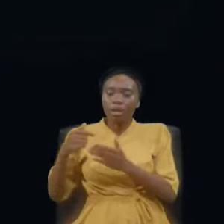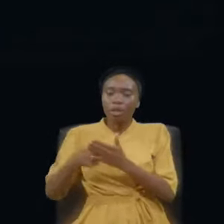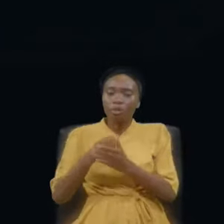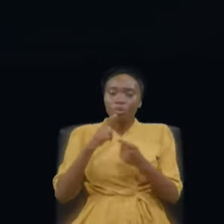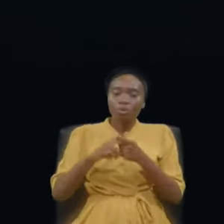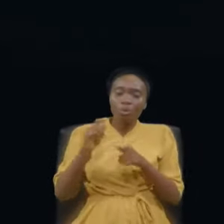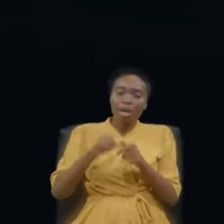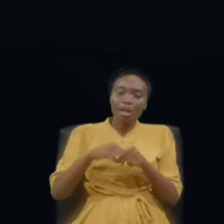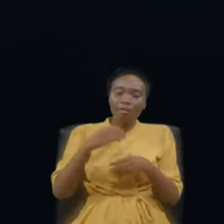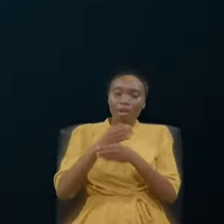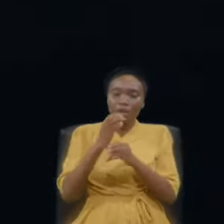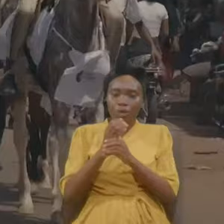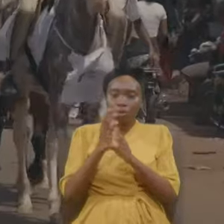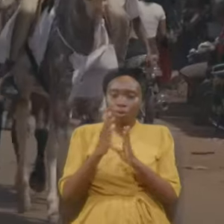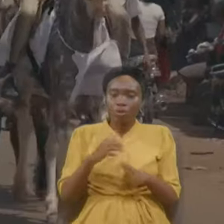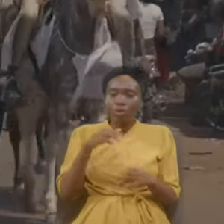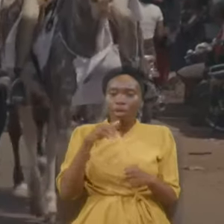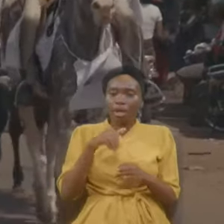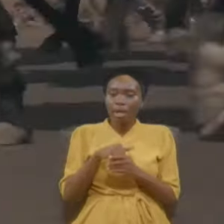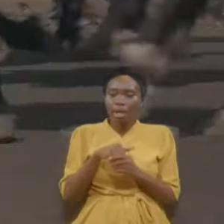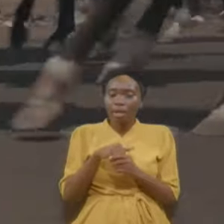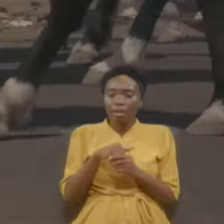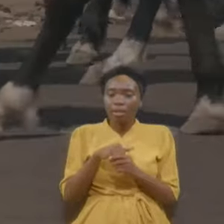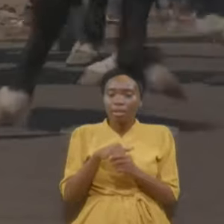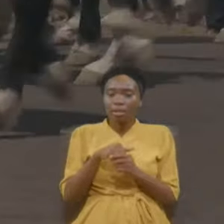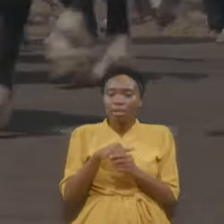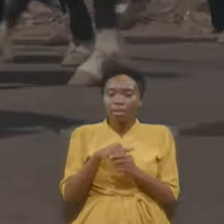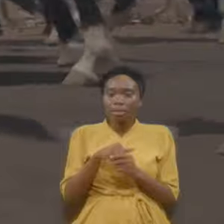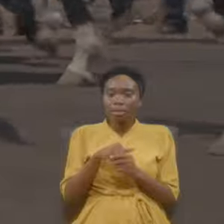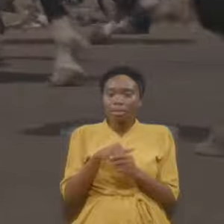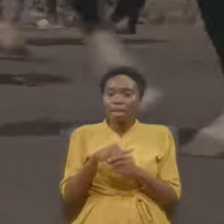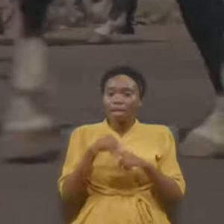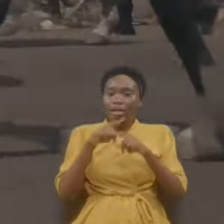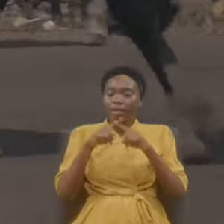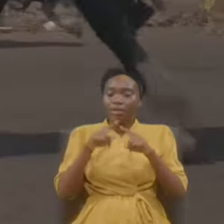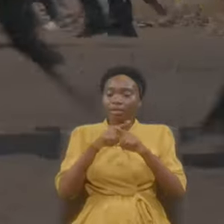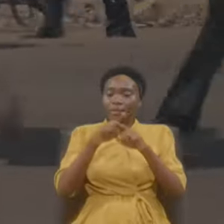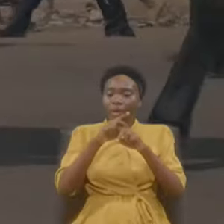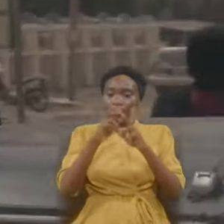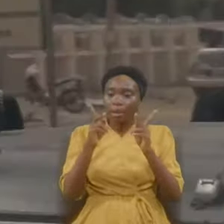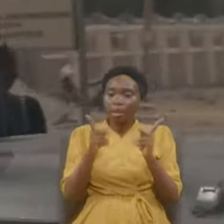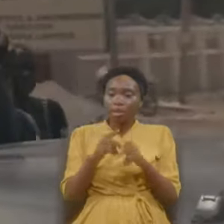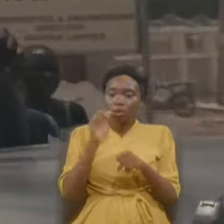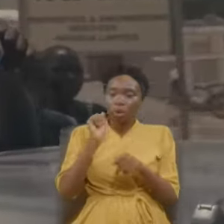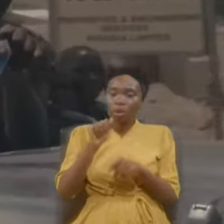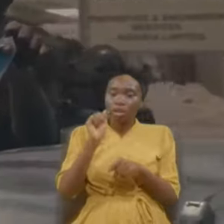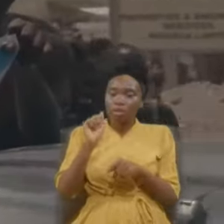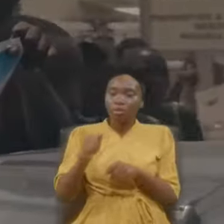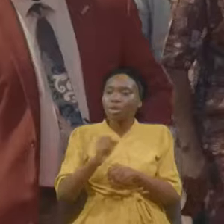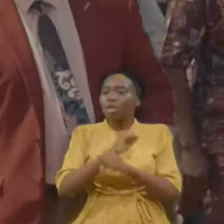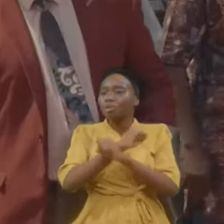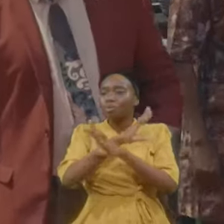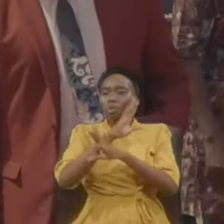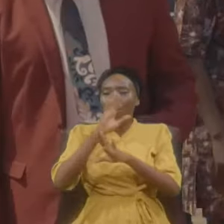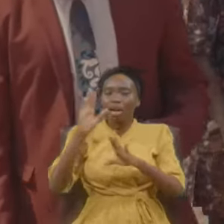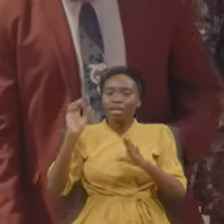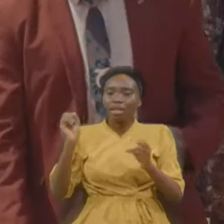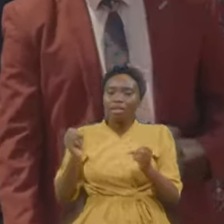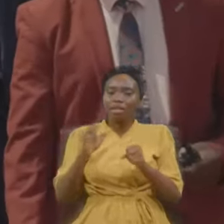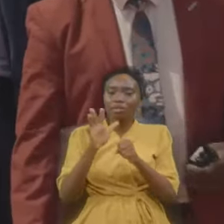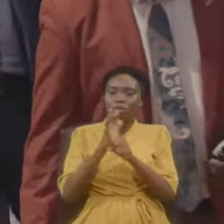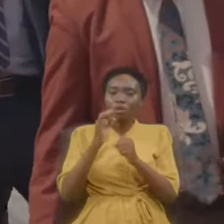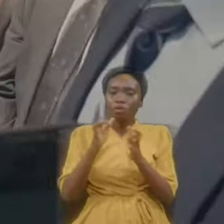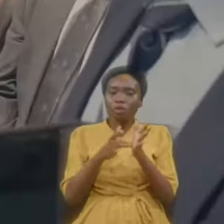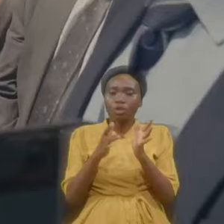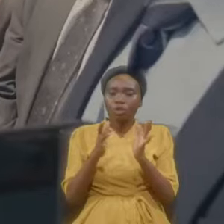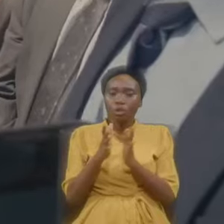every creature in riches, hardship, merriments, knocking on their doors, spreading the sufficiency of